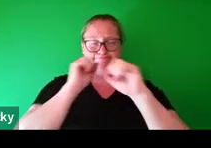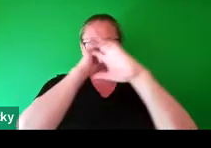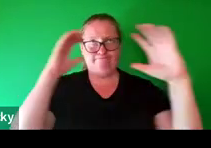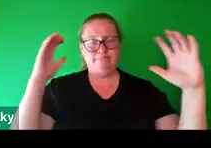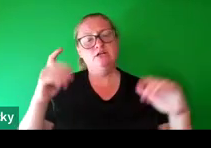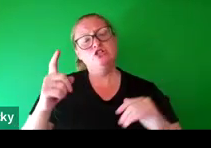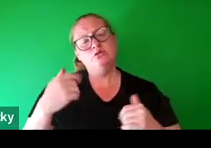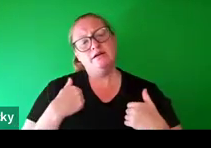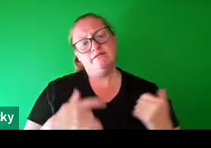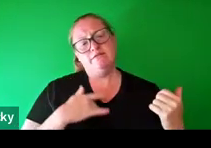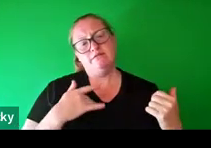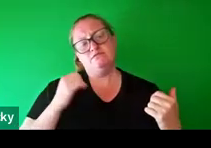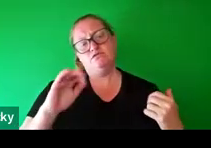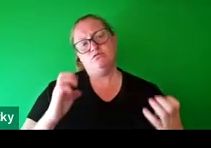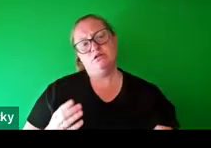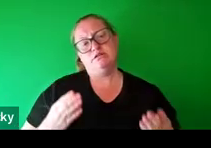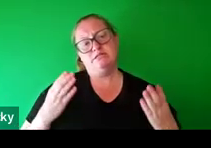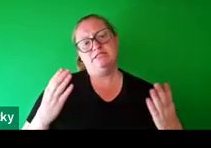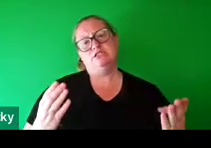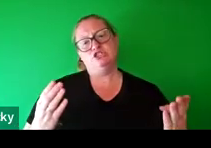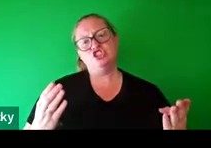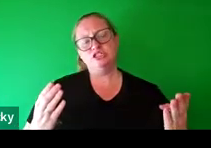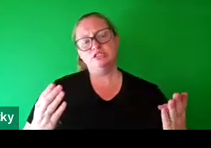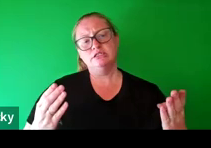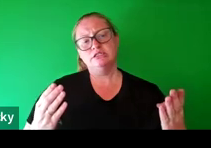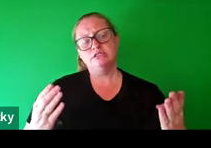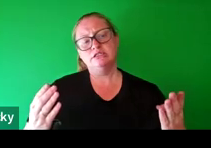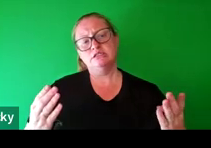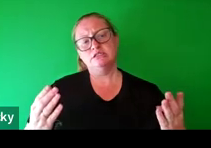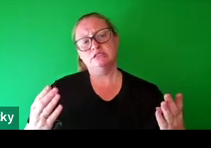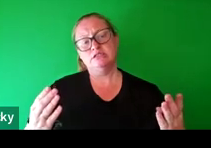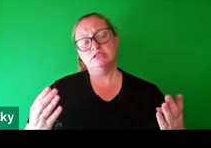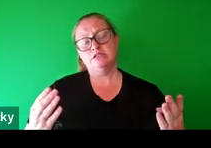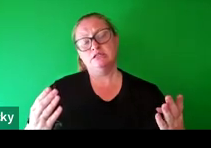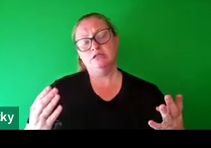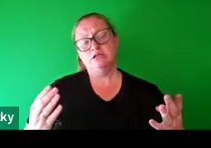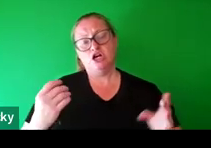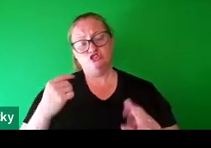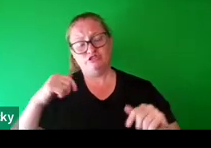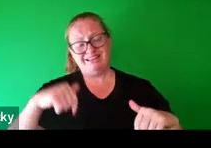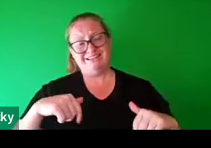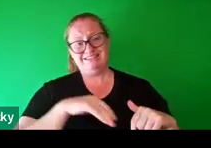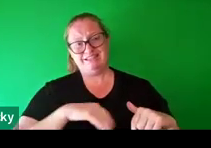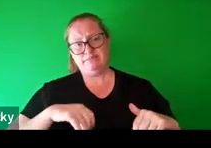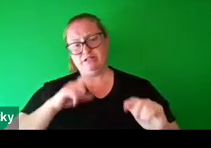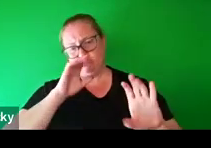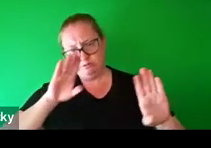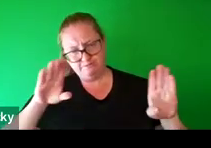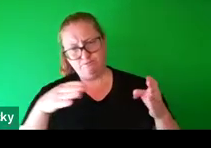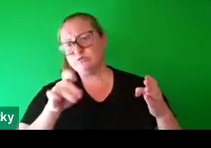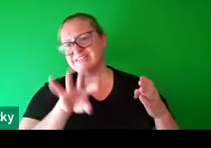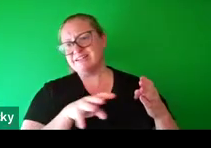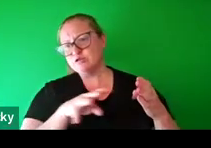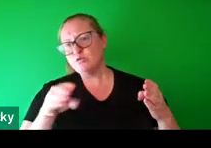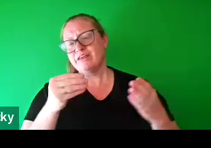have a sense there of your recommendation, given this committee is certainly focused in on the dashboard and the fiscal and